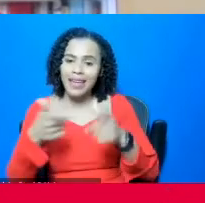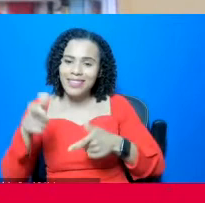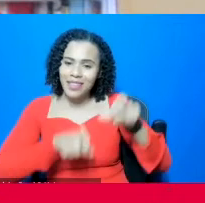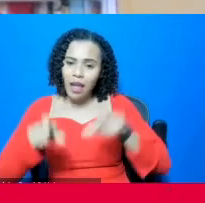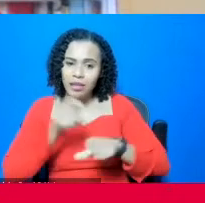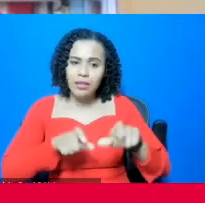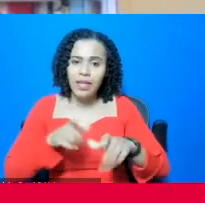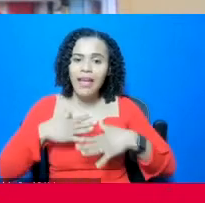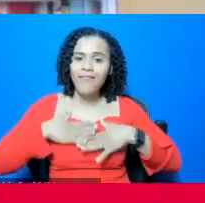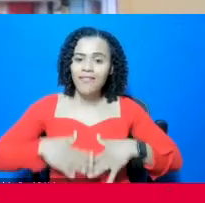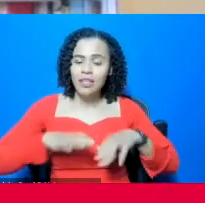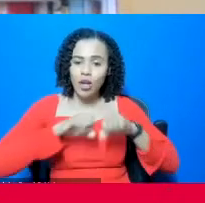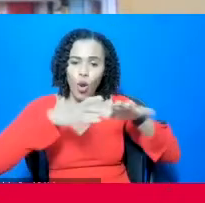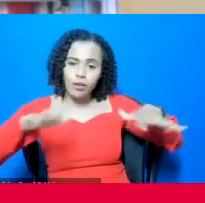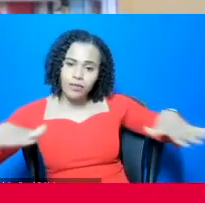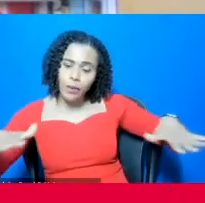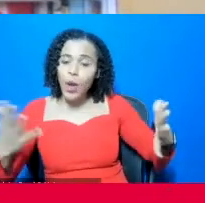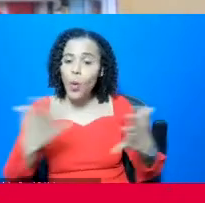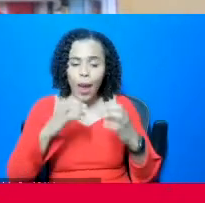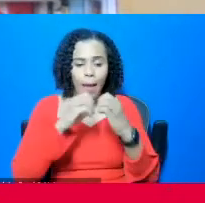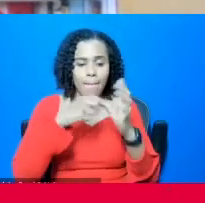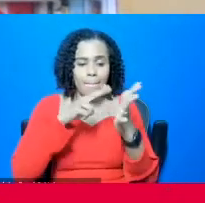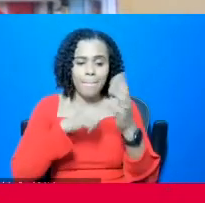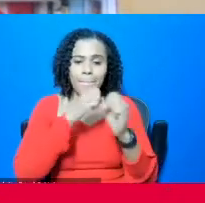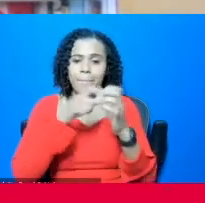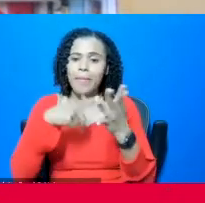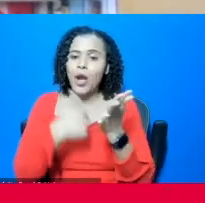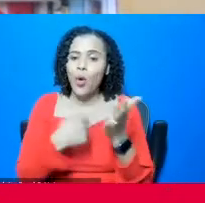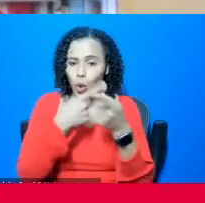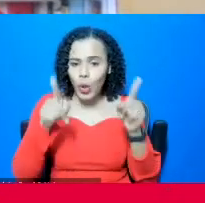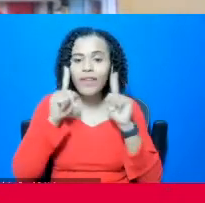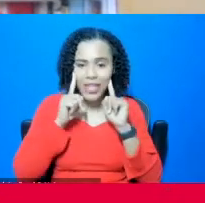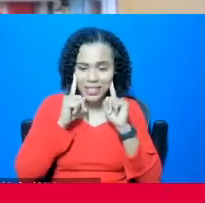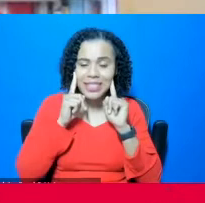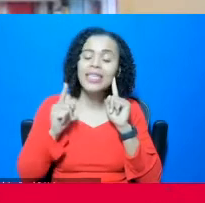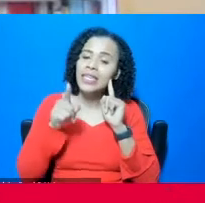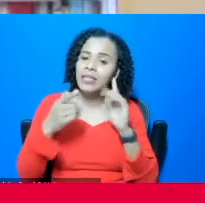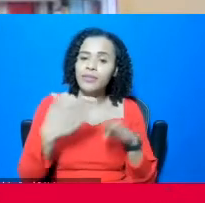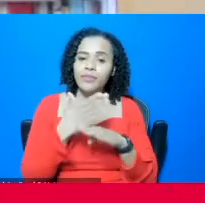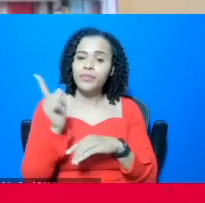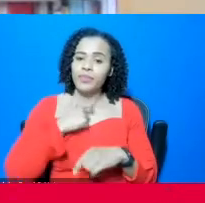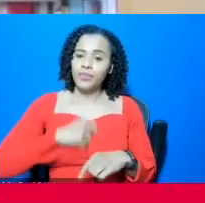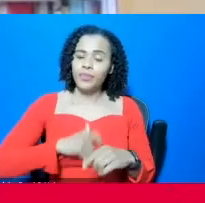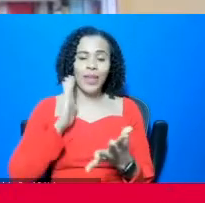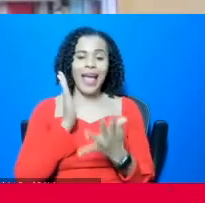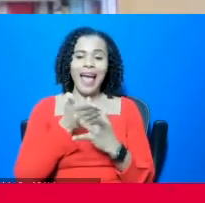physical oceanography at Bangor University and has worked as an access consultant